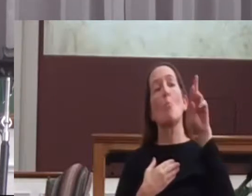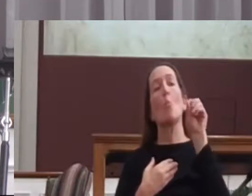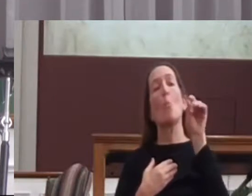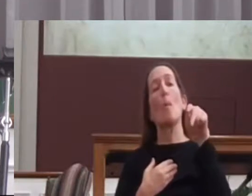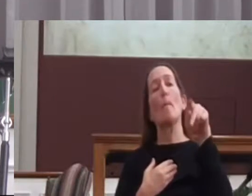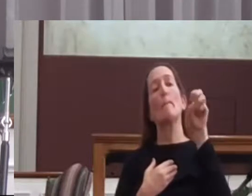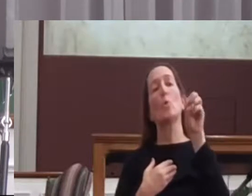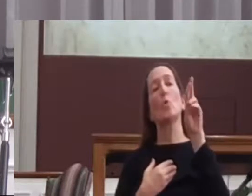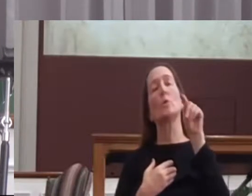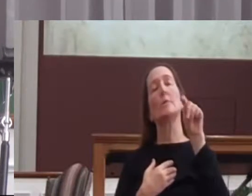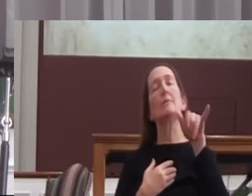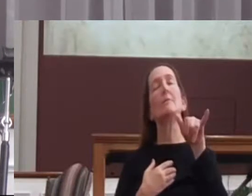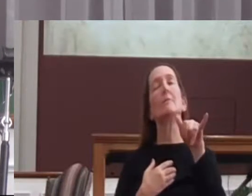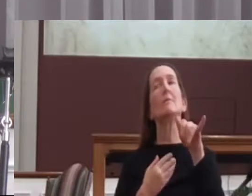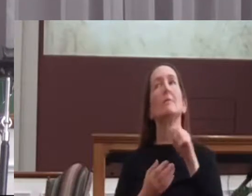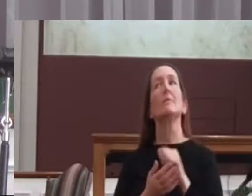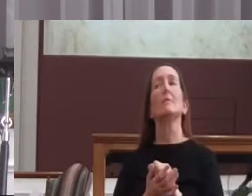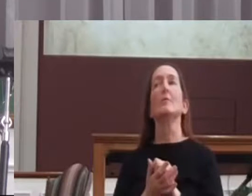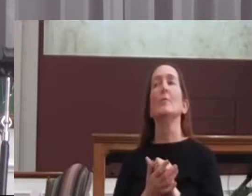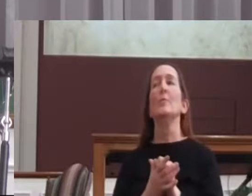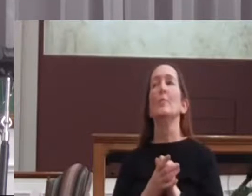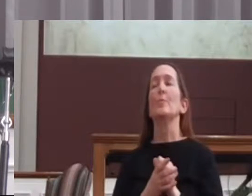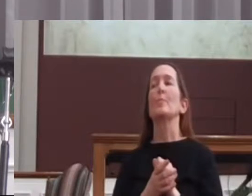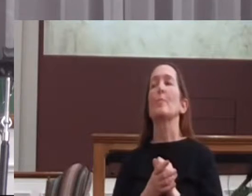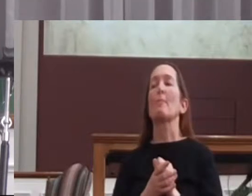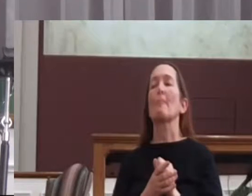to property.